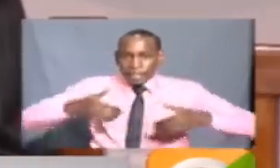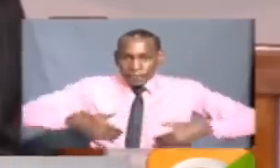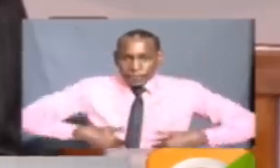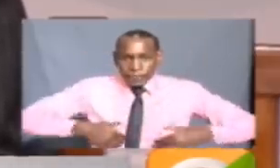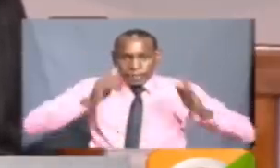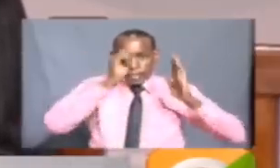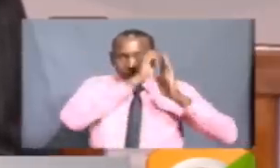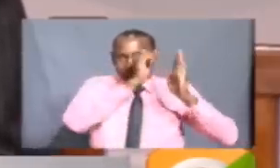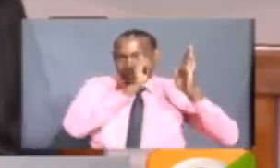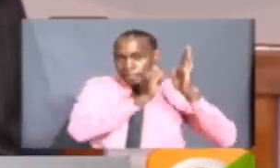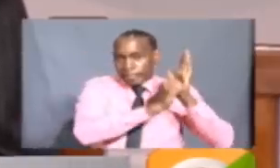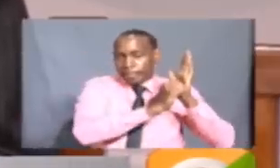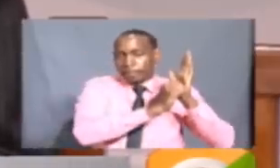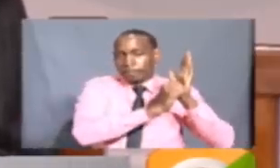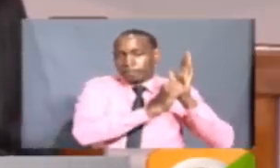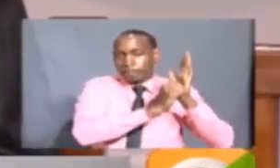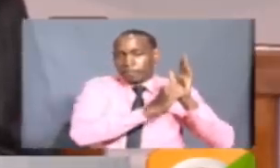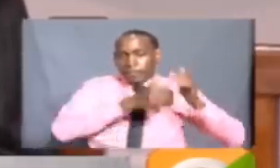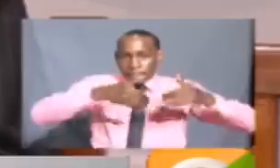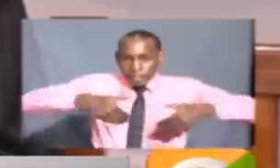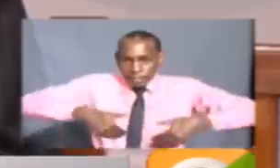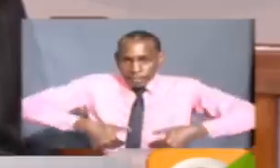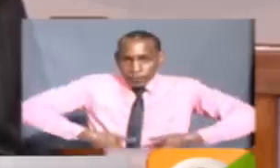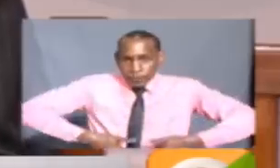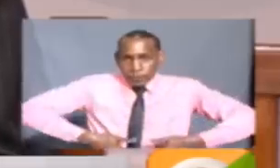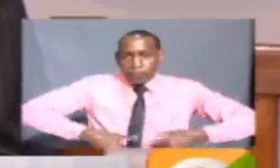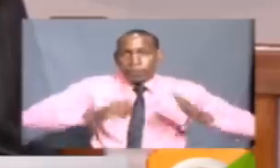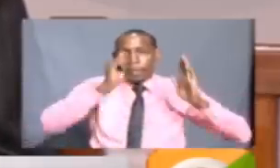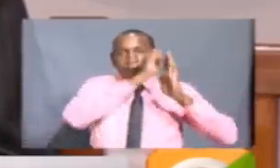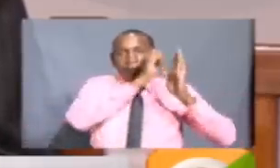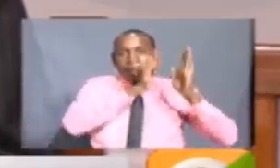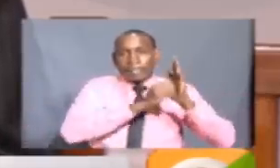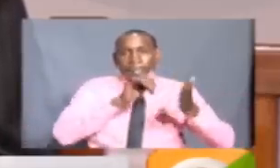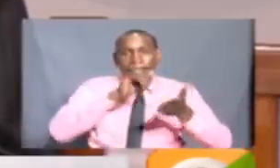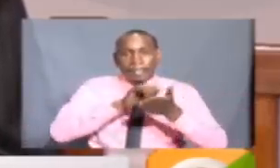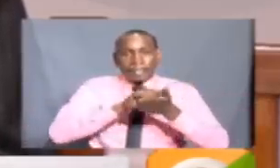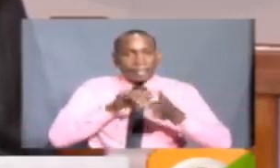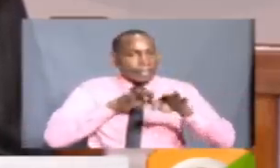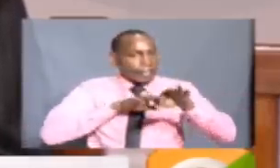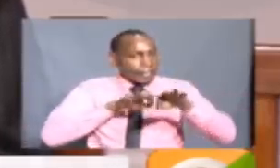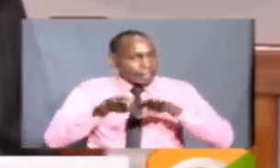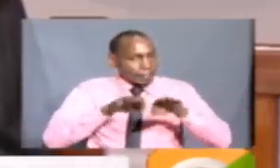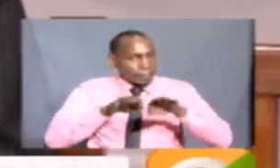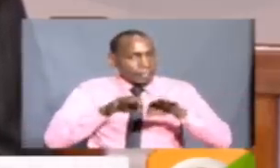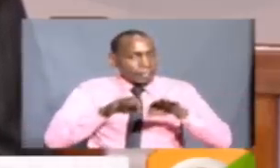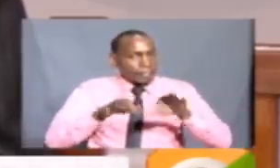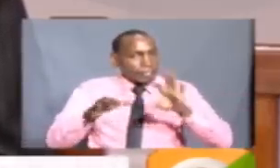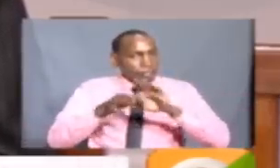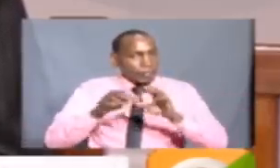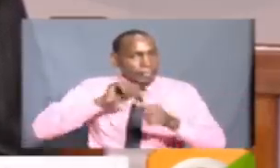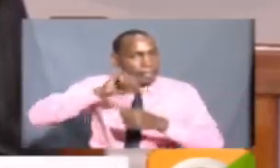agenda. Youth agenda that defines itself around